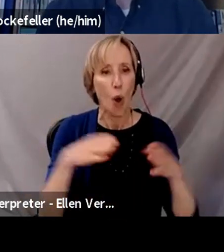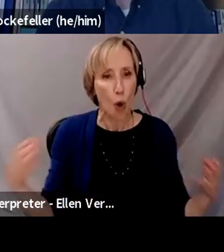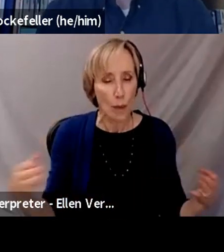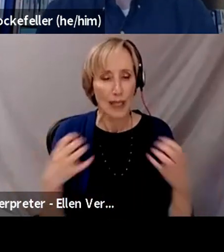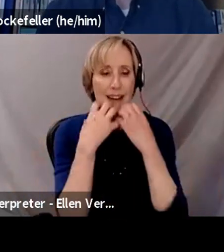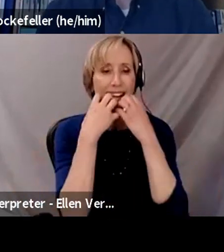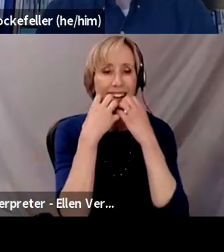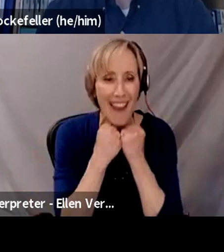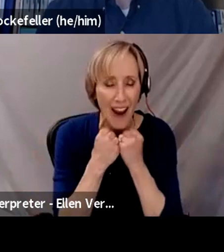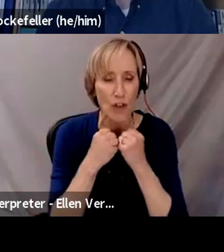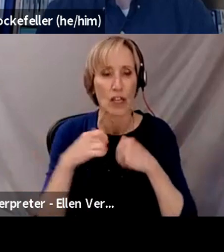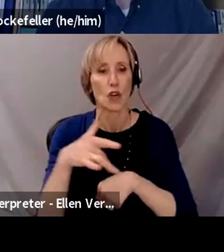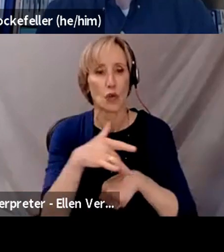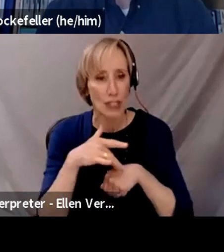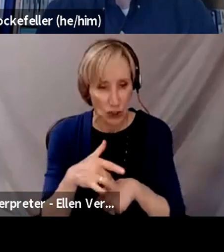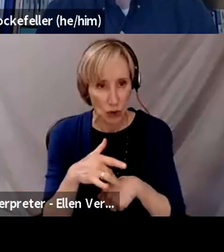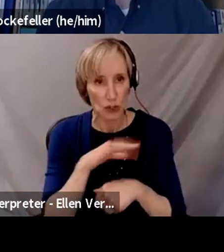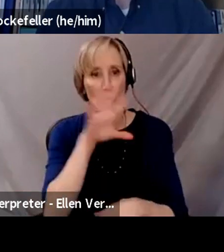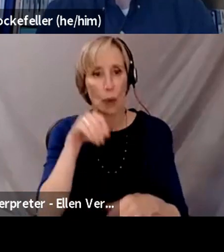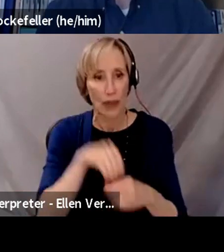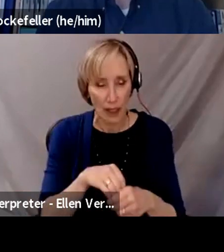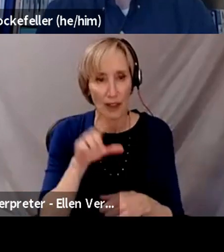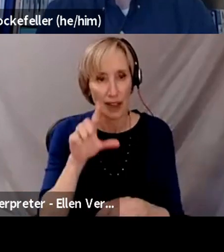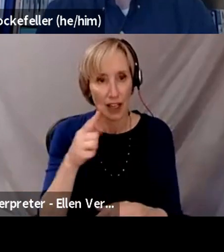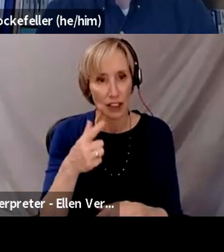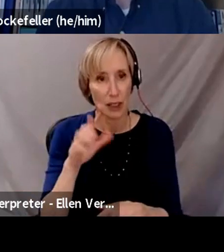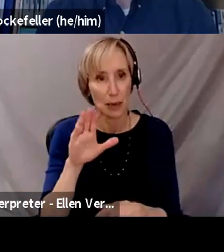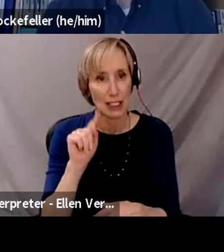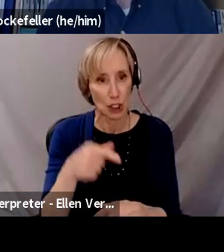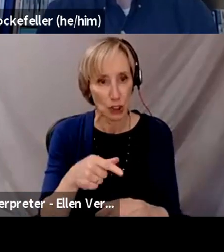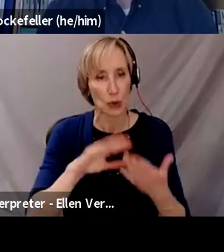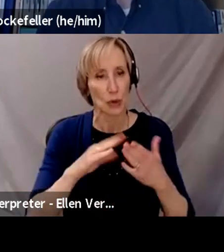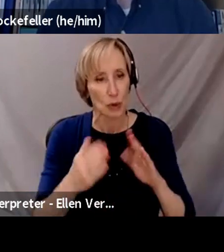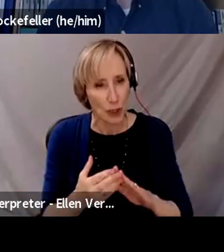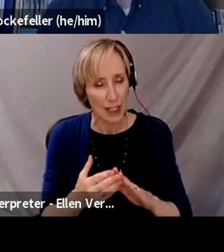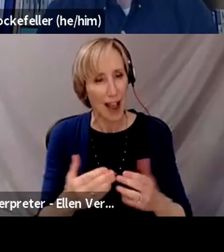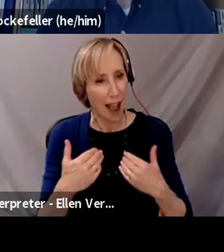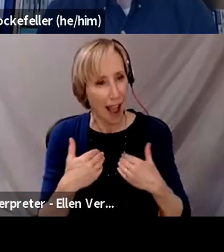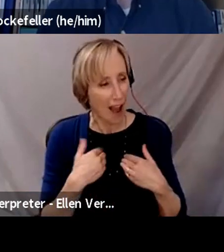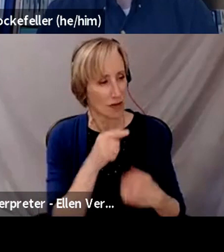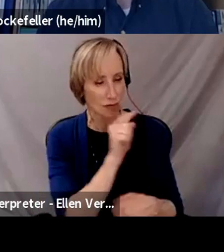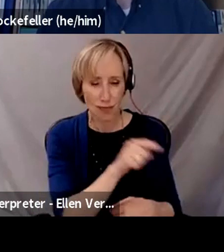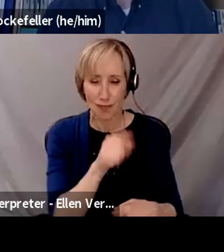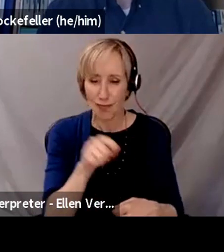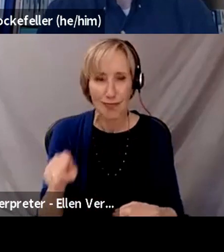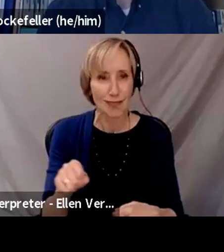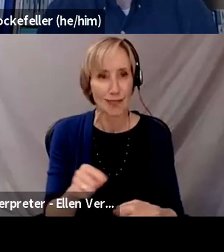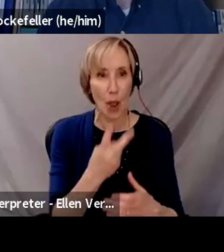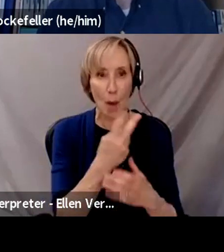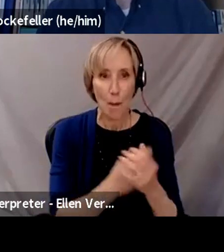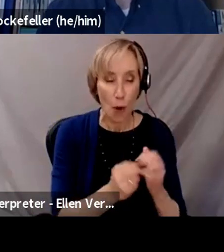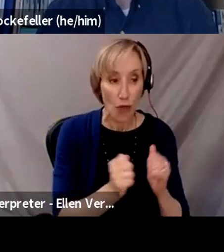of the LGBT community, having these resources be in both its inception,